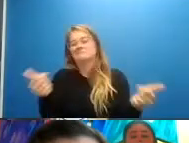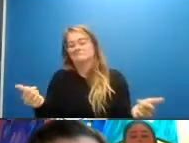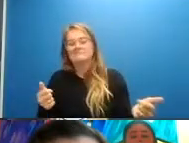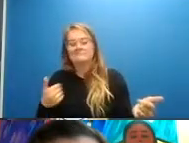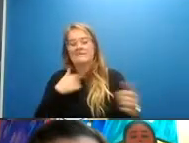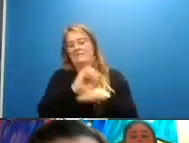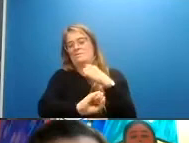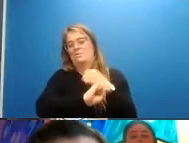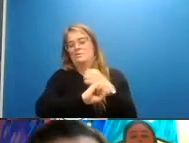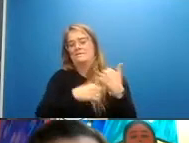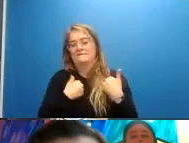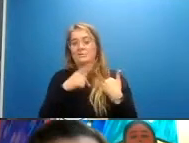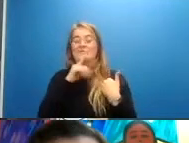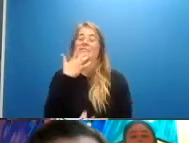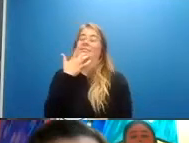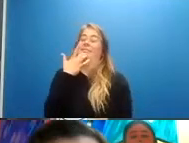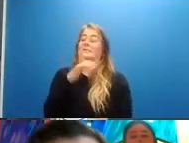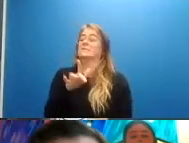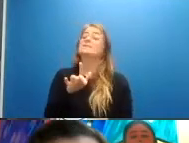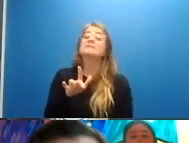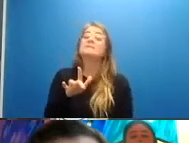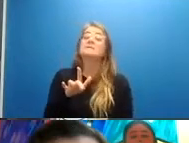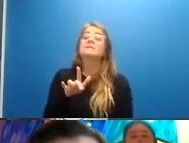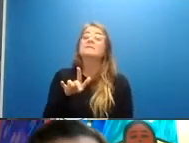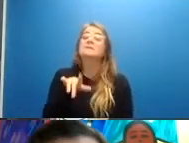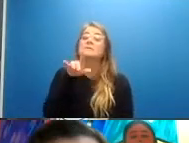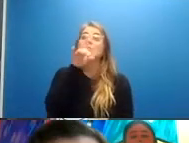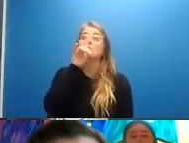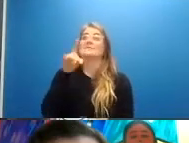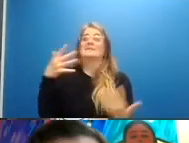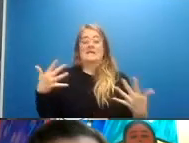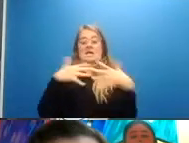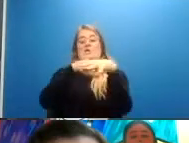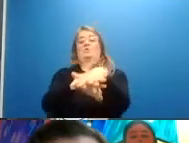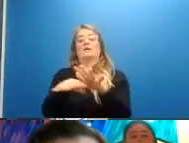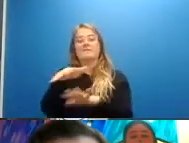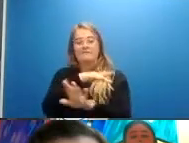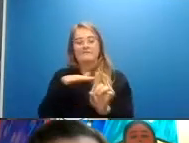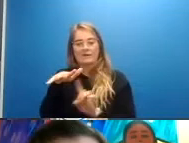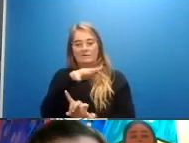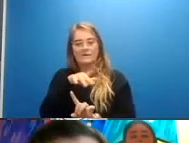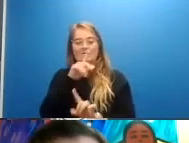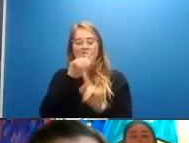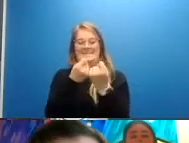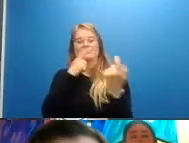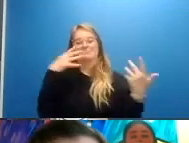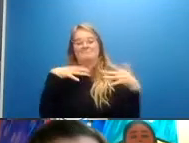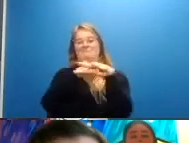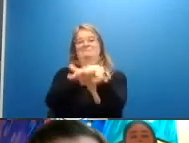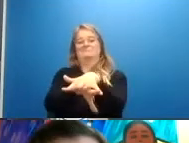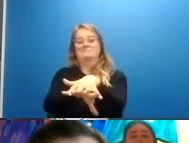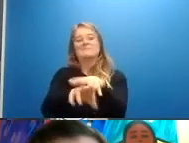are very quite fortunate to be working in actually an integrative environment. Or an integrative team. We hear that